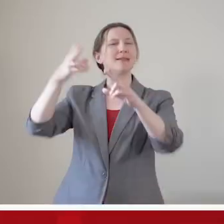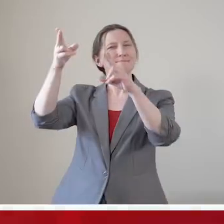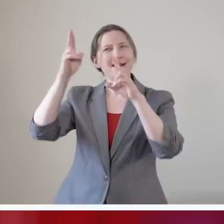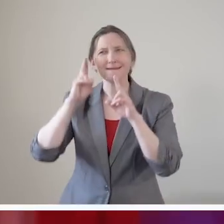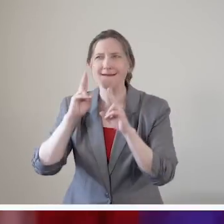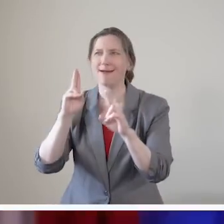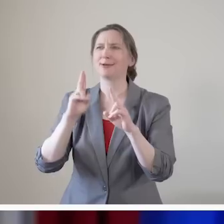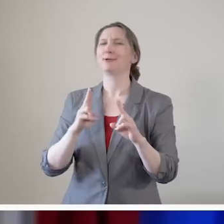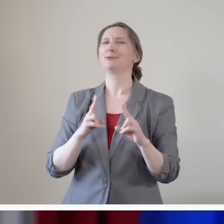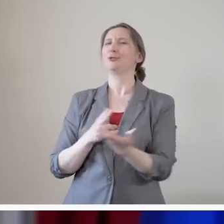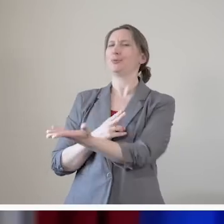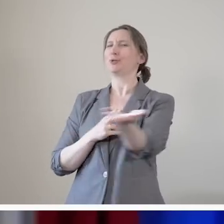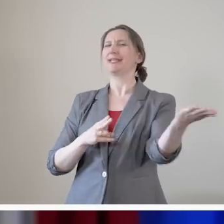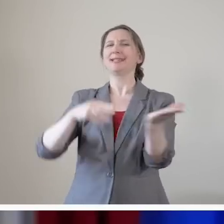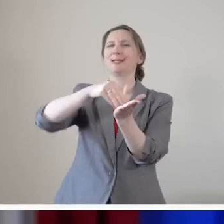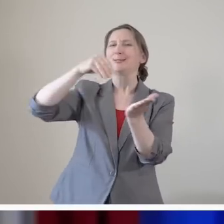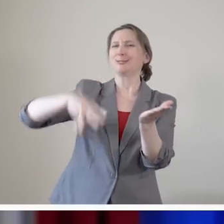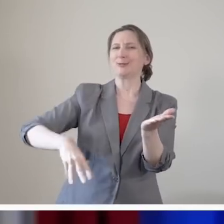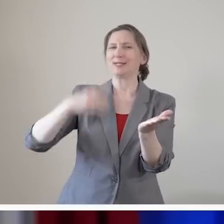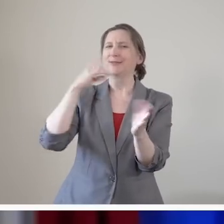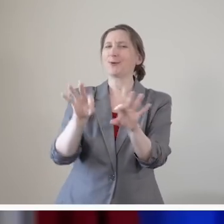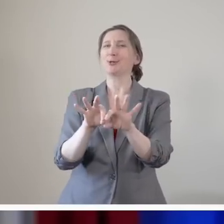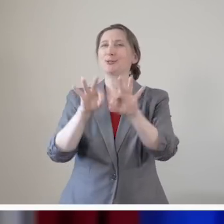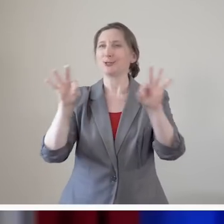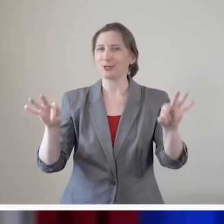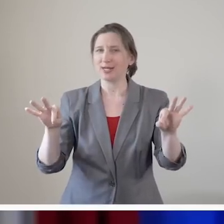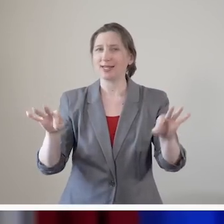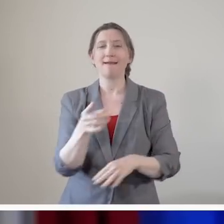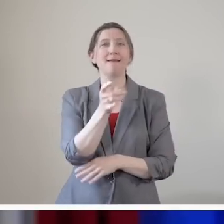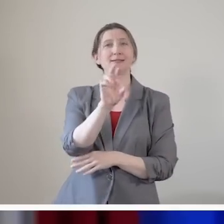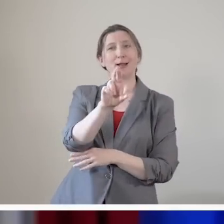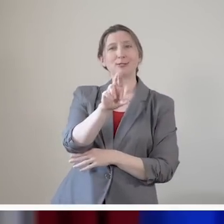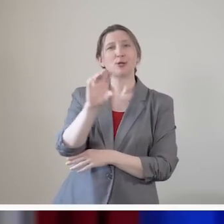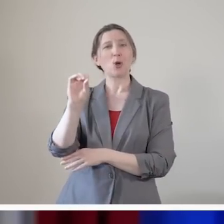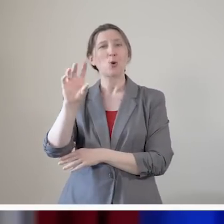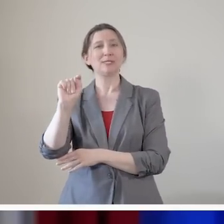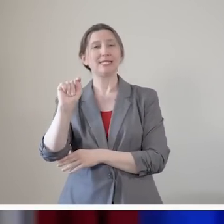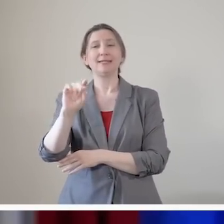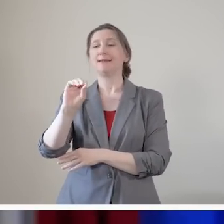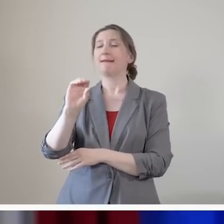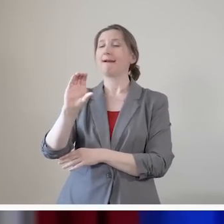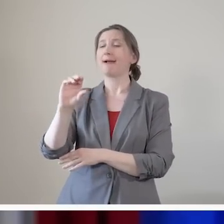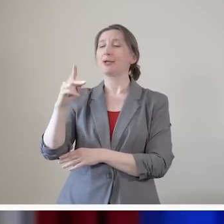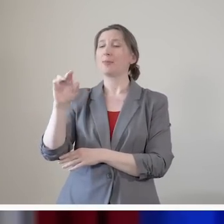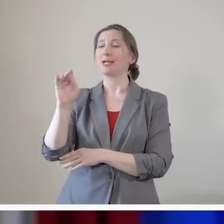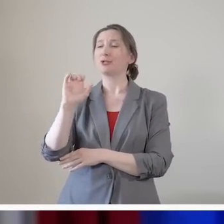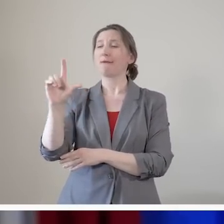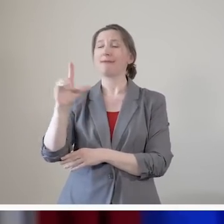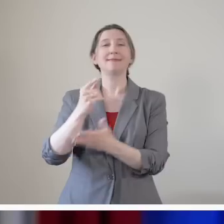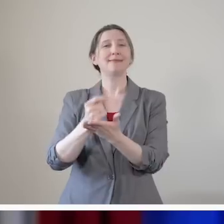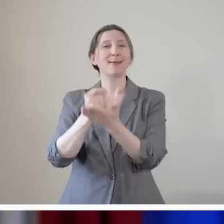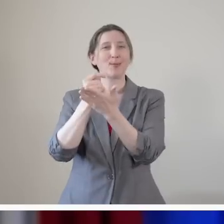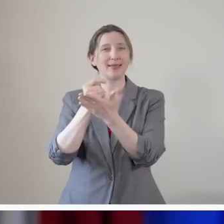Chancellor Blank, it is my distinct honor to present the candidates for the degree Doctor of Occupational Therapy.